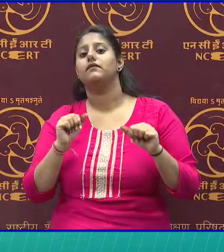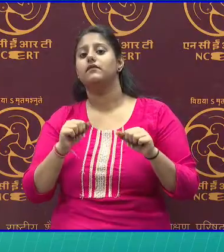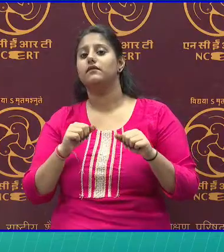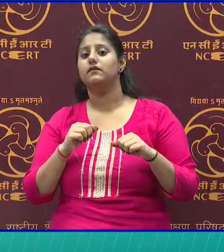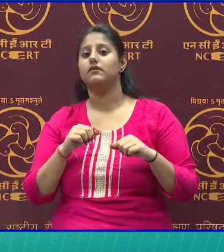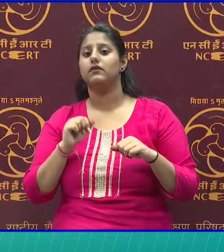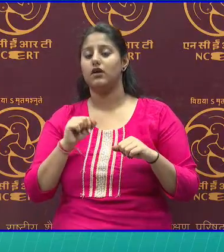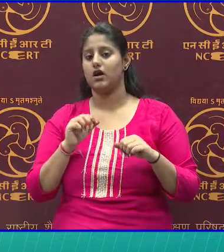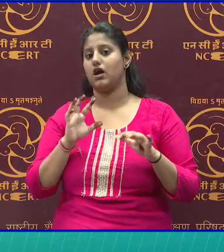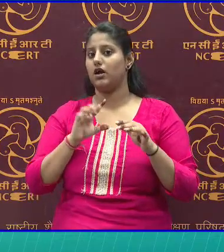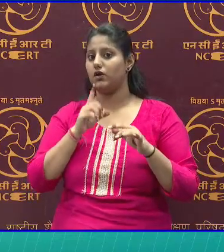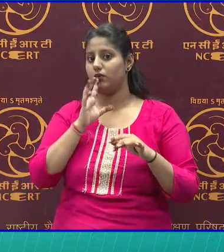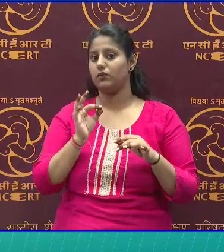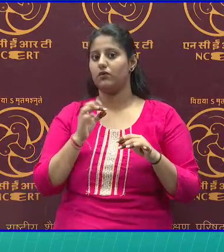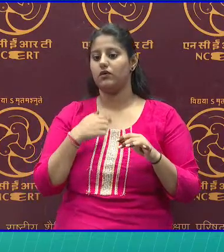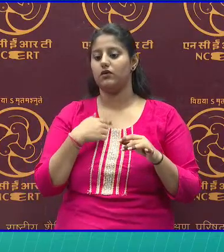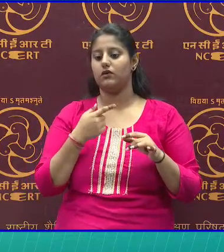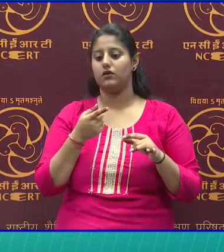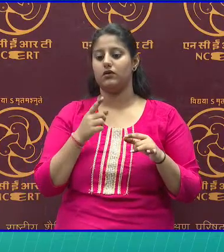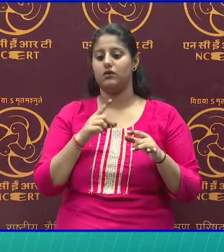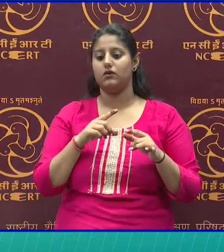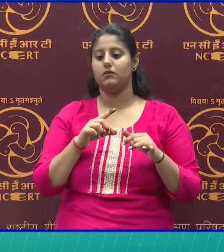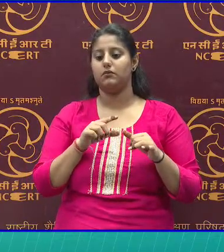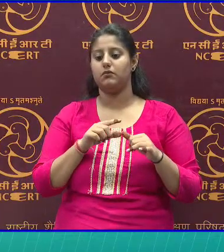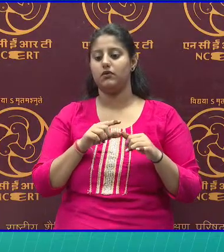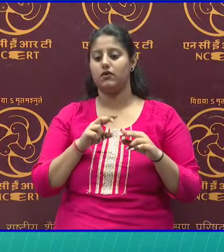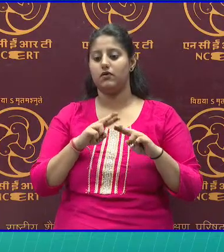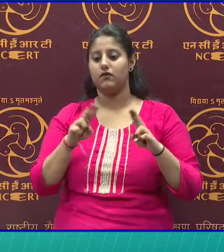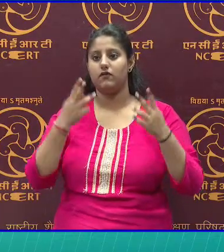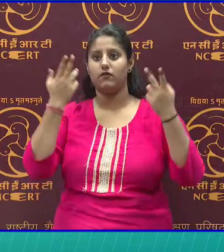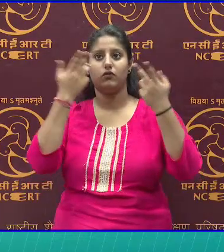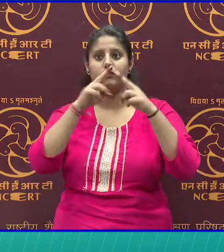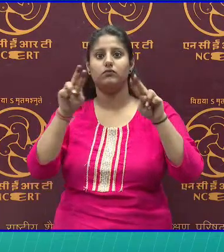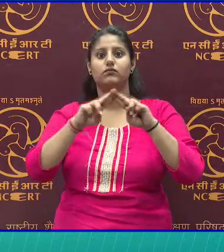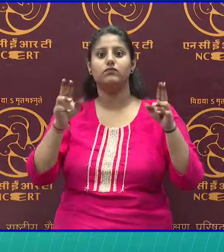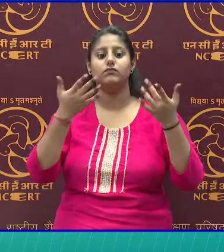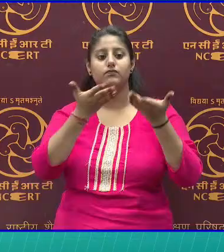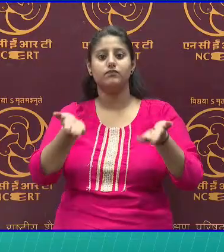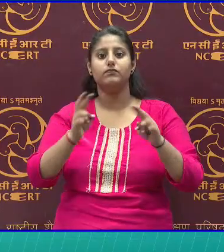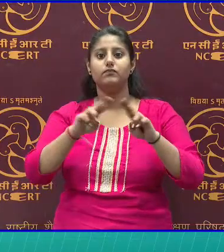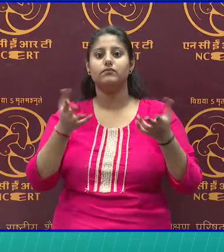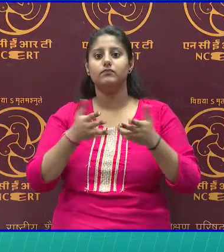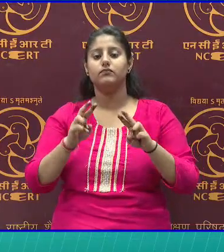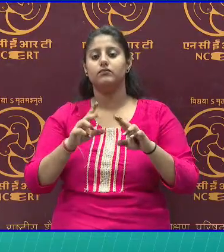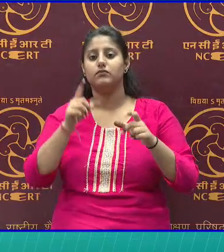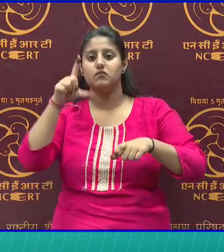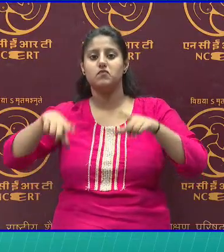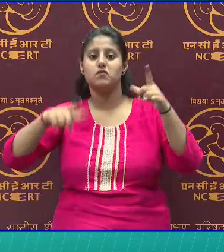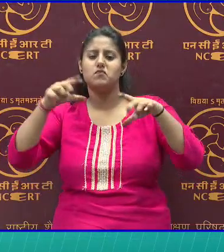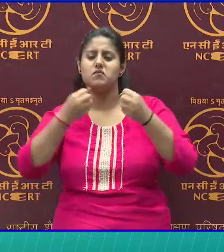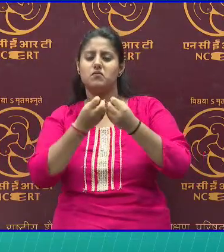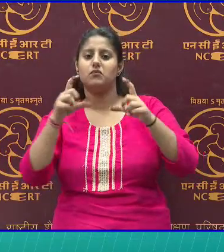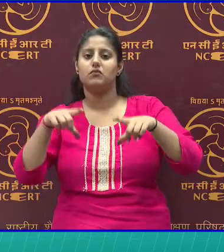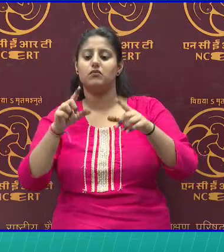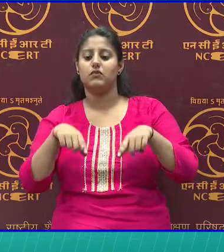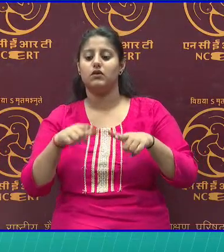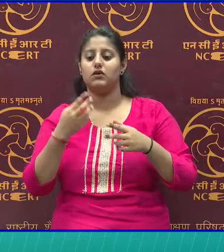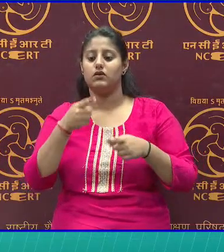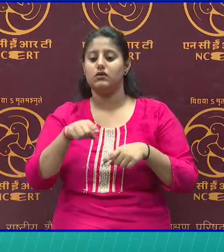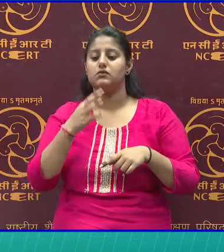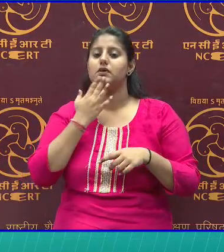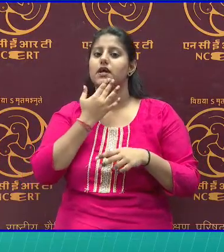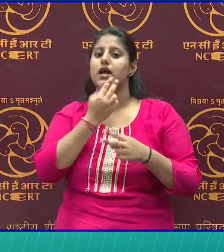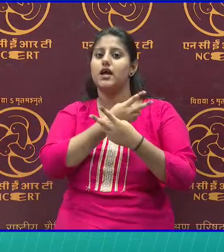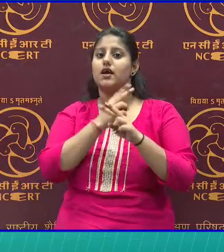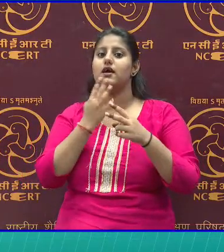collected from our own campus, and you can see that there are leaves which are different in color, and it has the